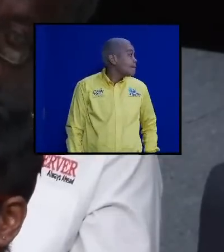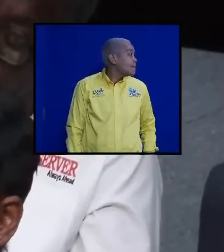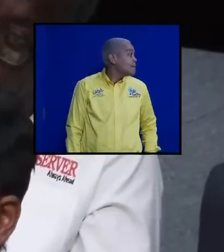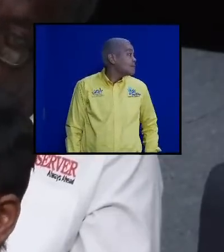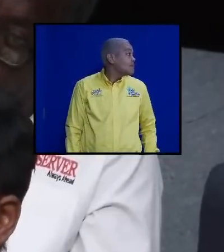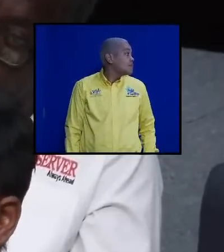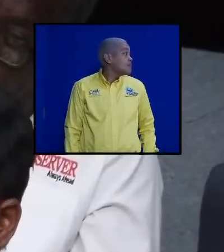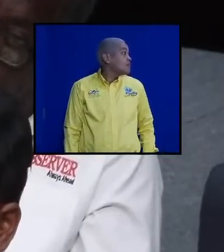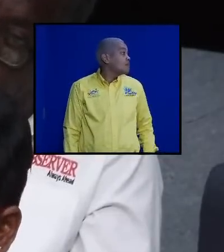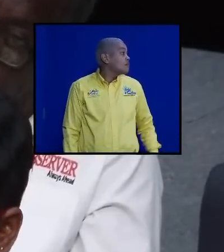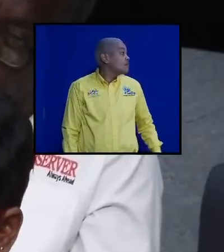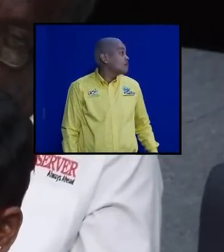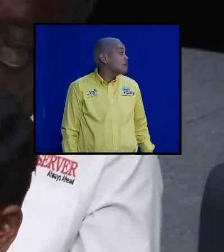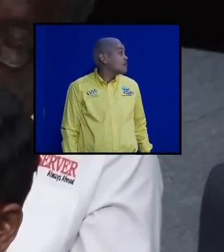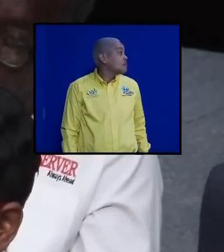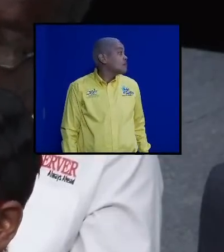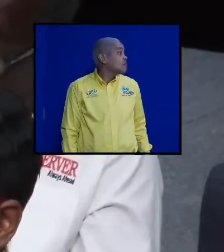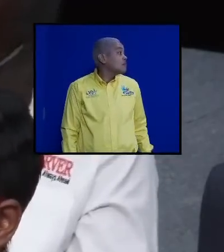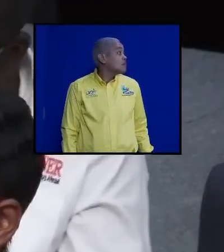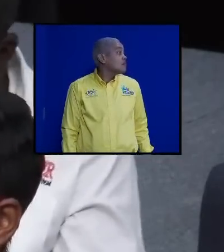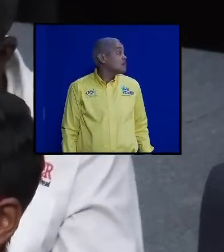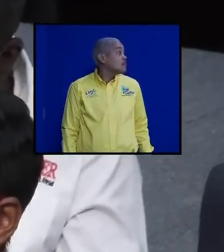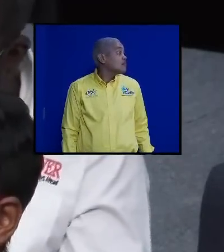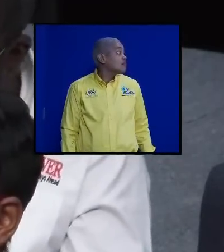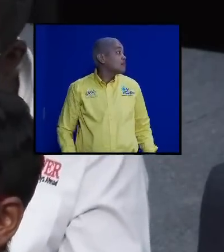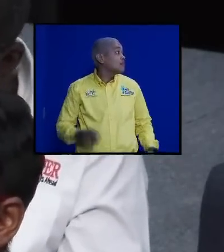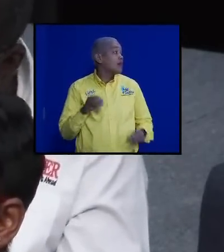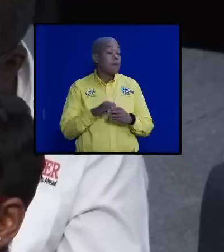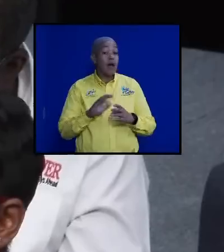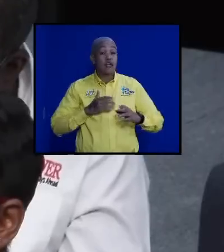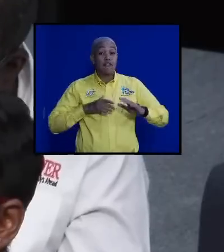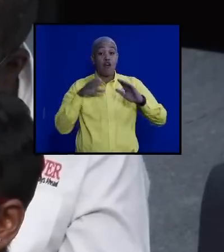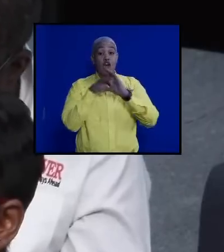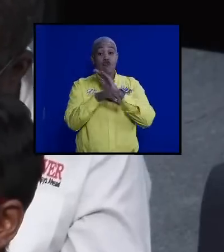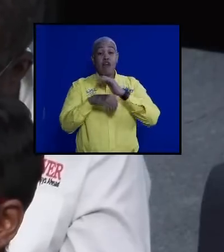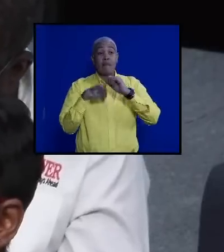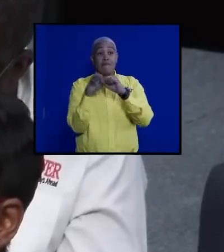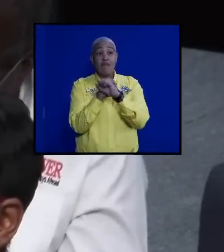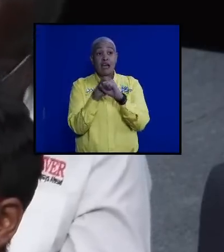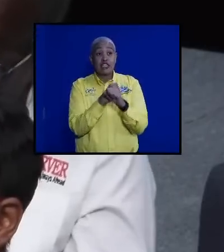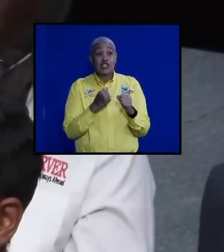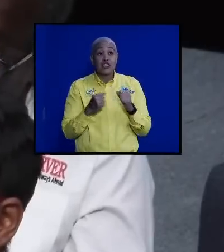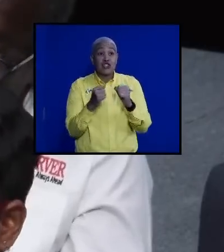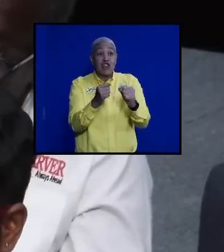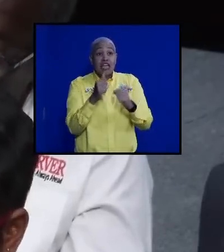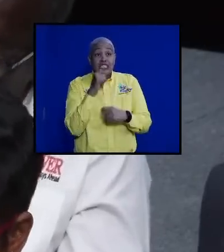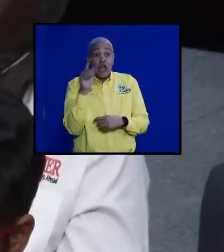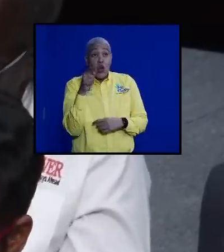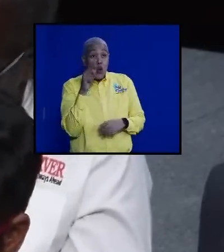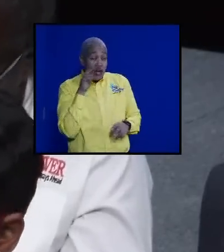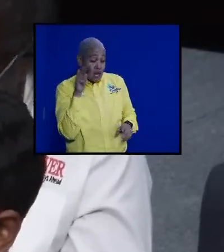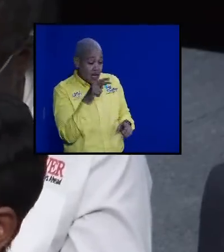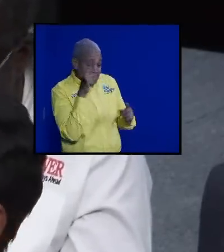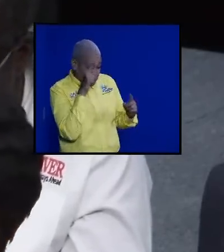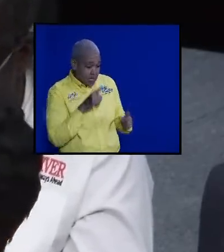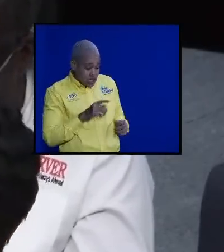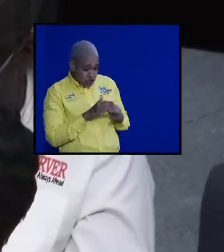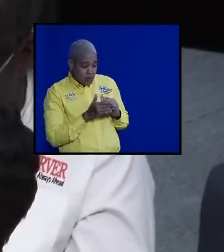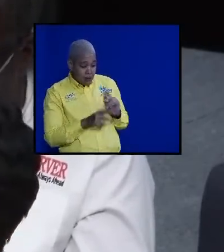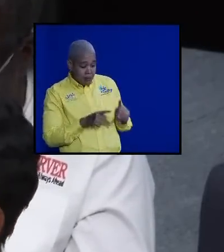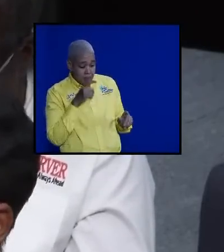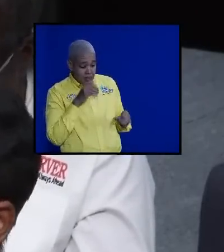A part of our crime fighting strategy is not just to target Jamaicans in Jamaica who